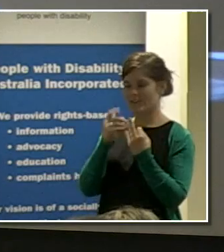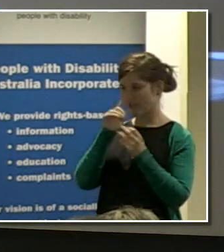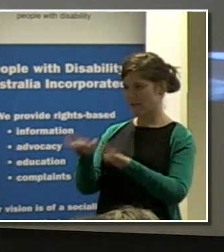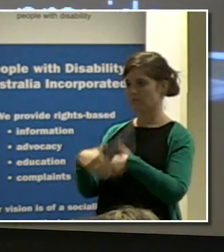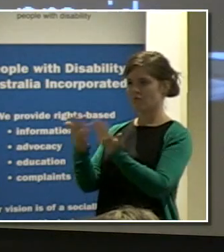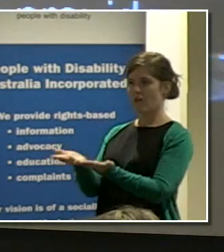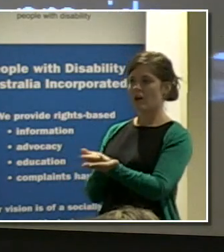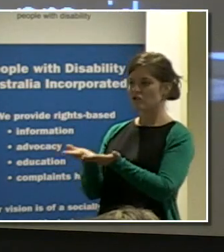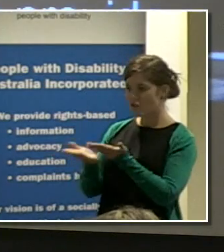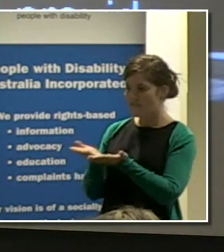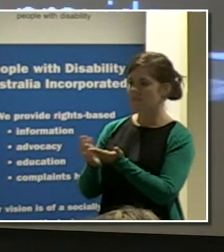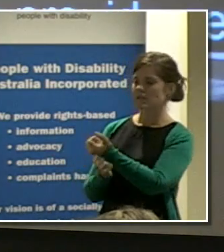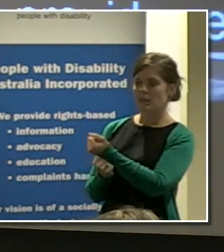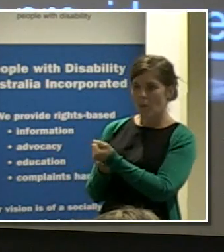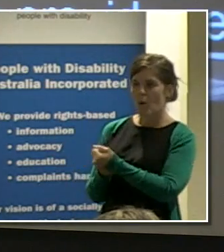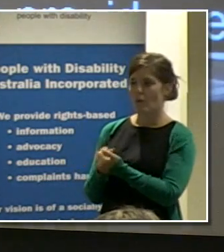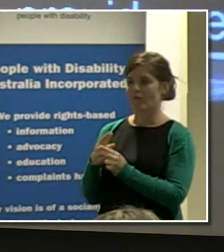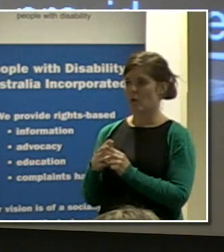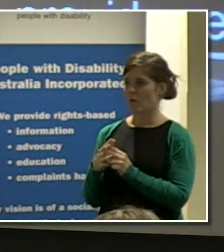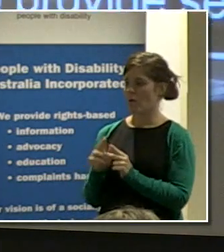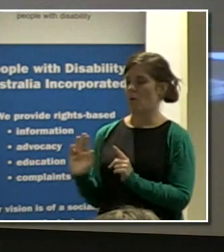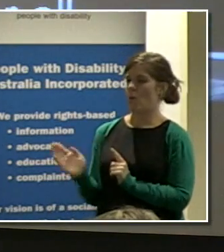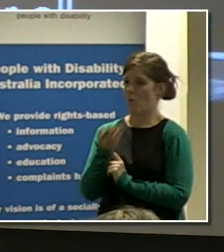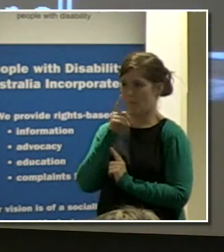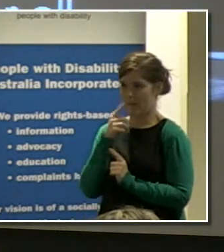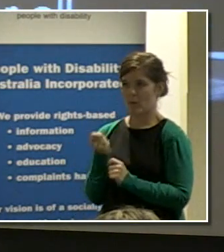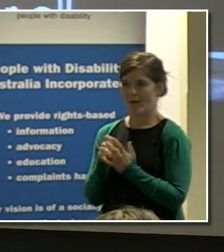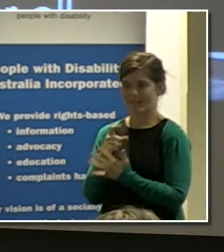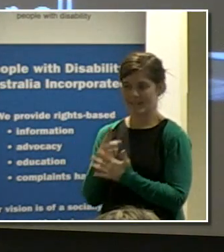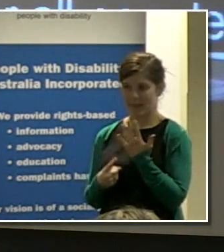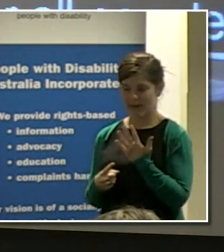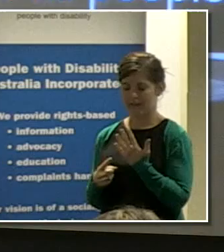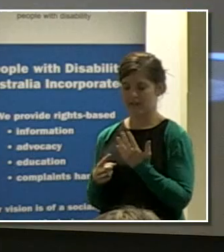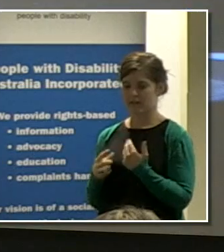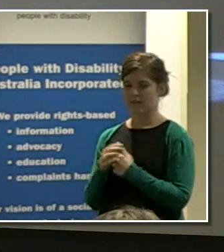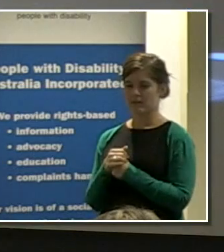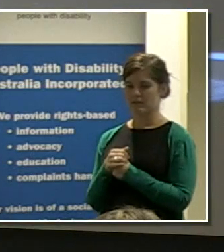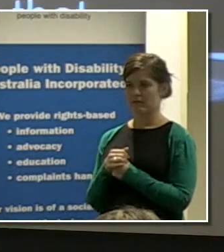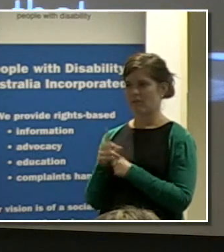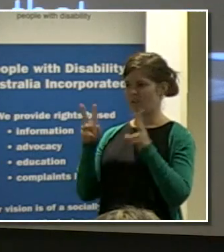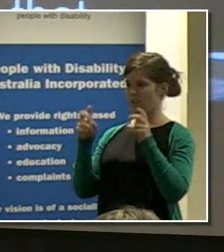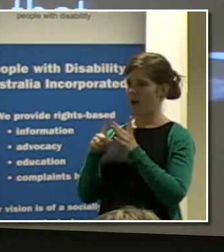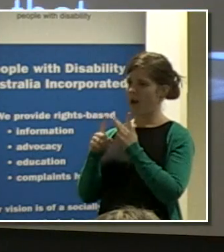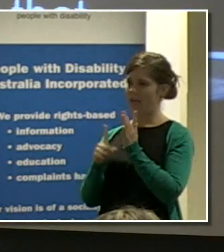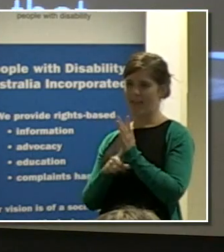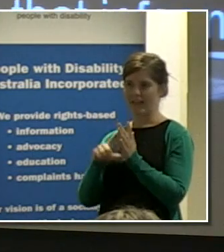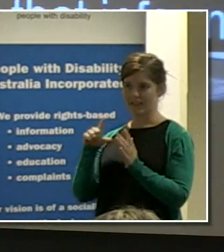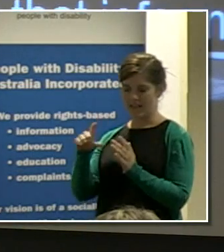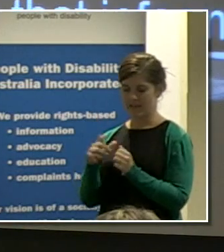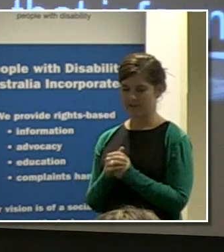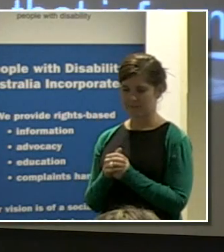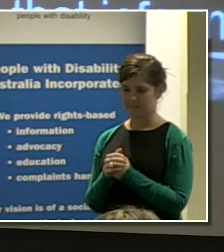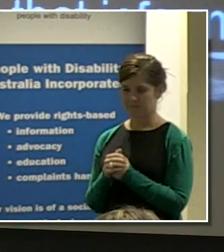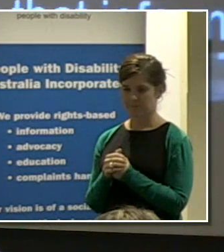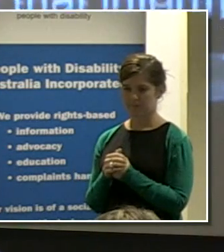services and supports for all people with disability in that information linkages capacity